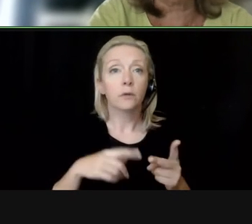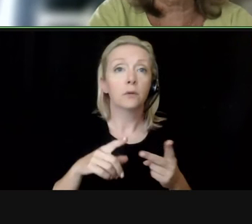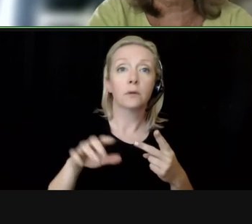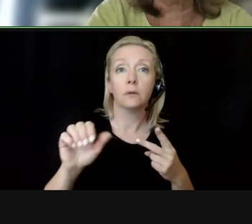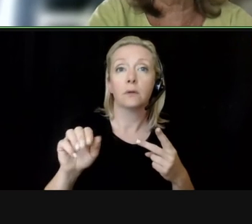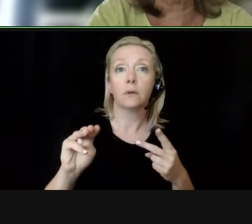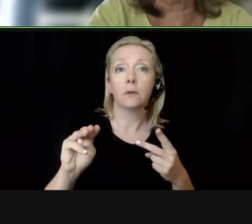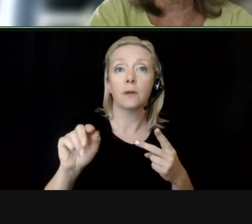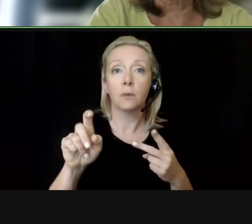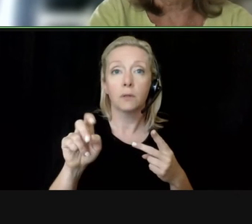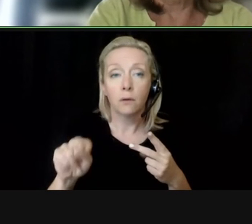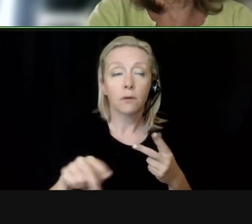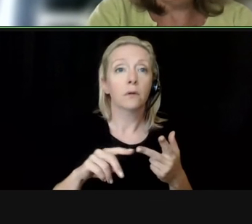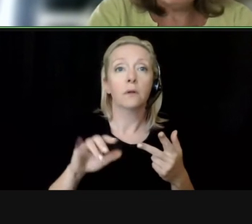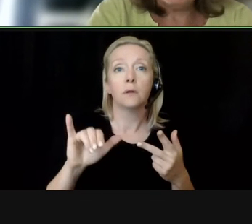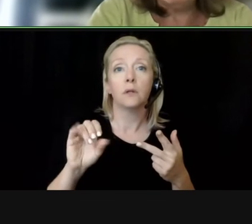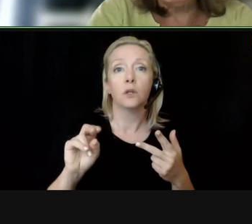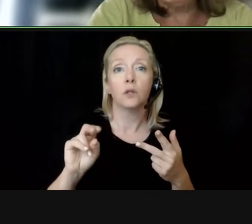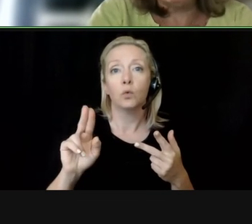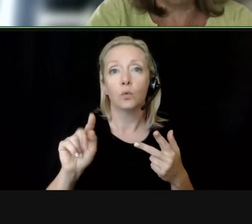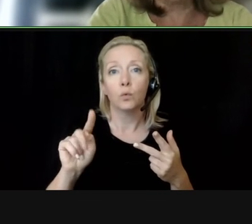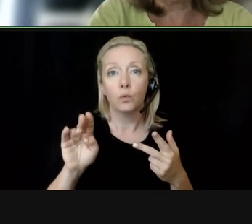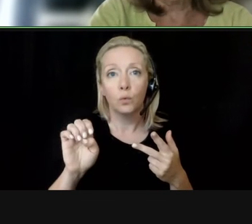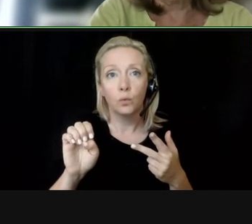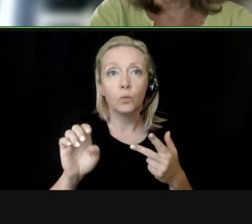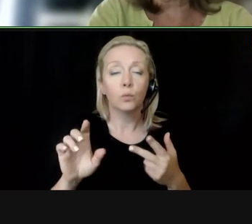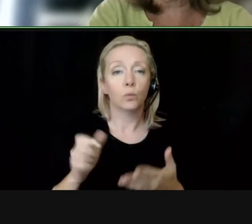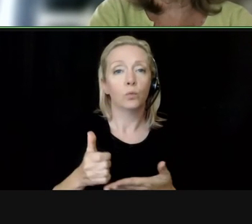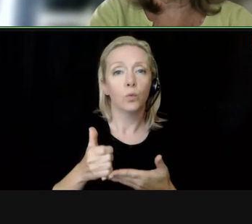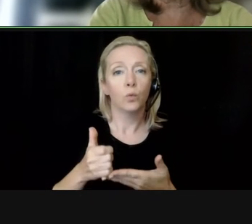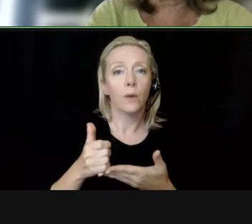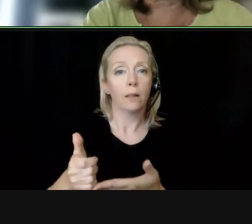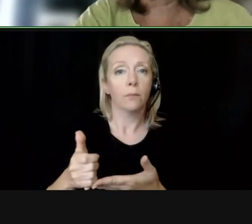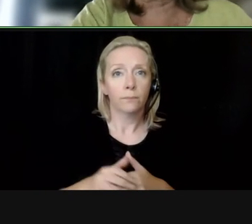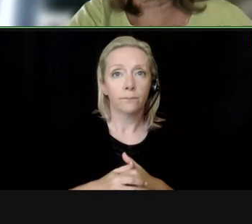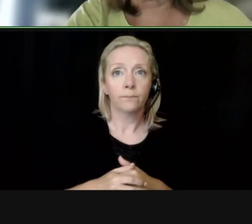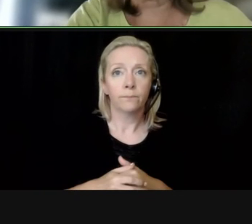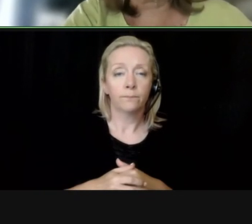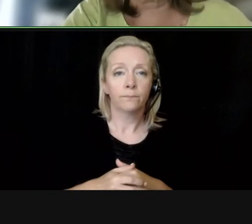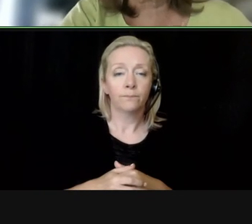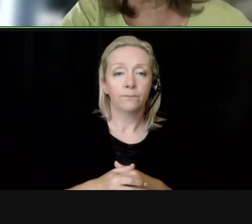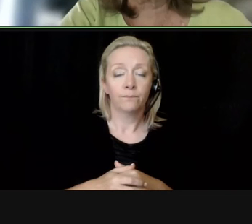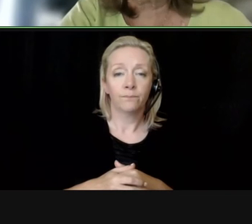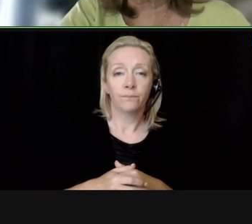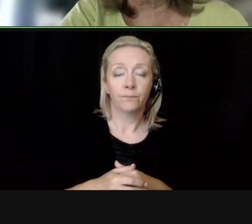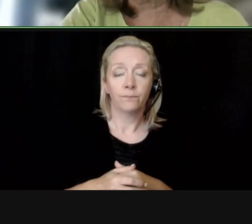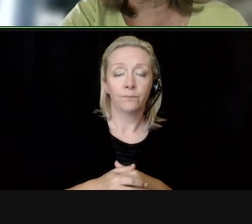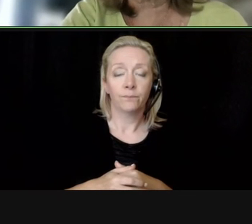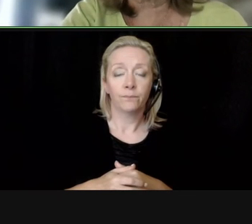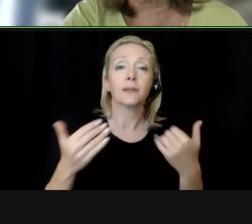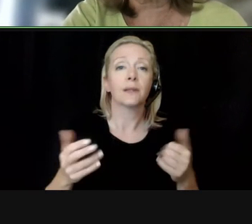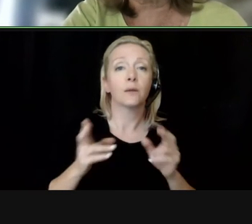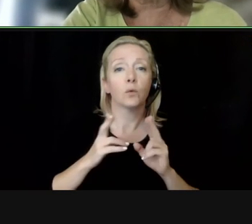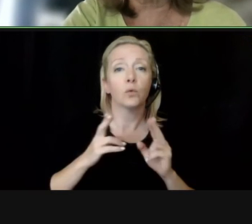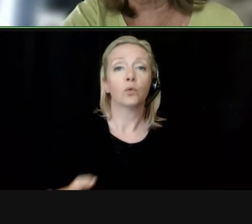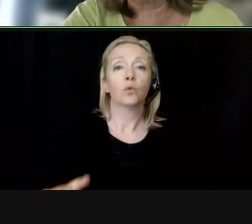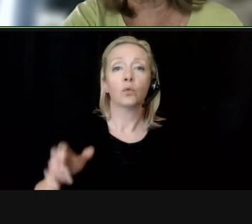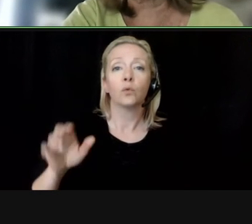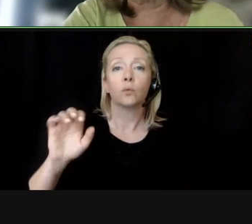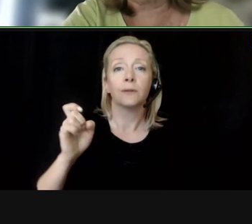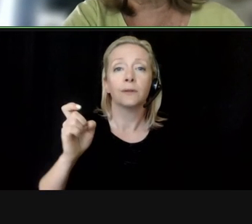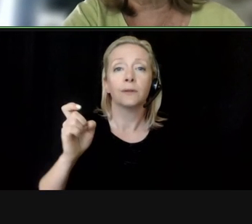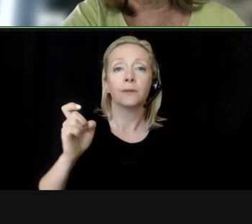Amazon or YouTube to help. So we all know that when we discuss about human sexuality,